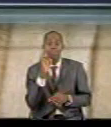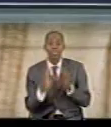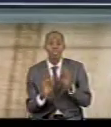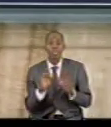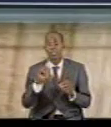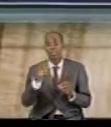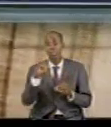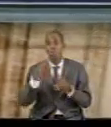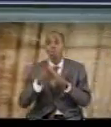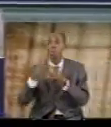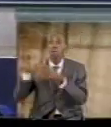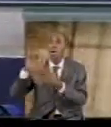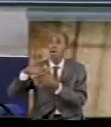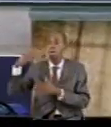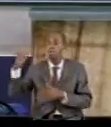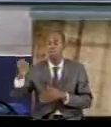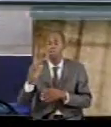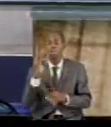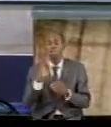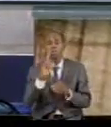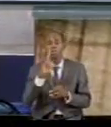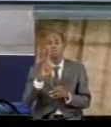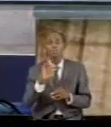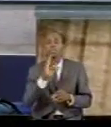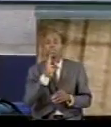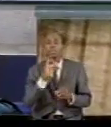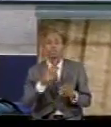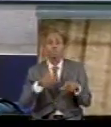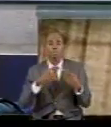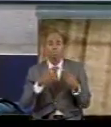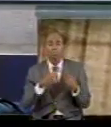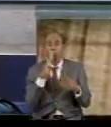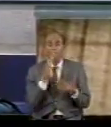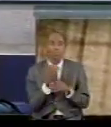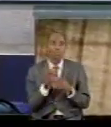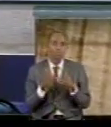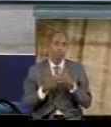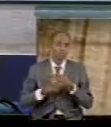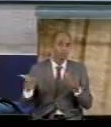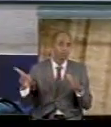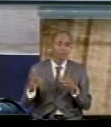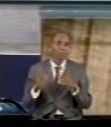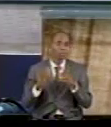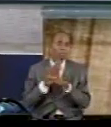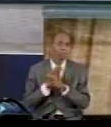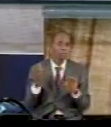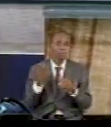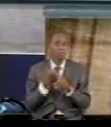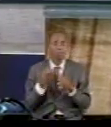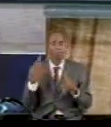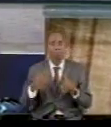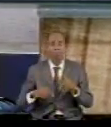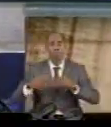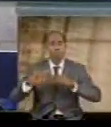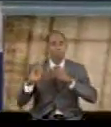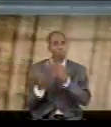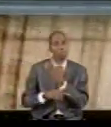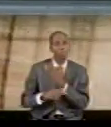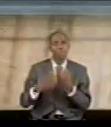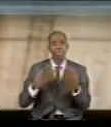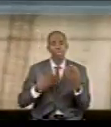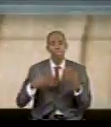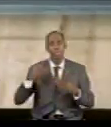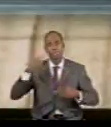to heaven, if anyone is to escape the perdition, the punishment, and the darkness of judgment forever,